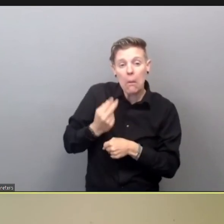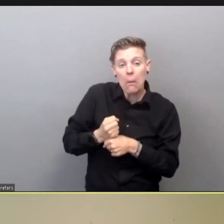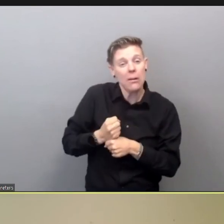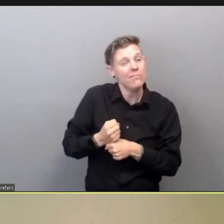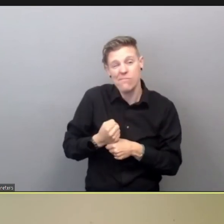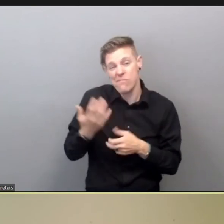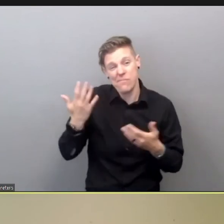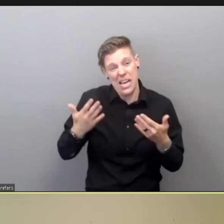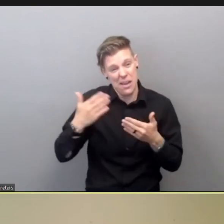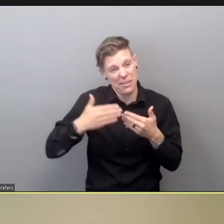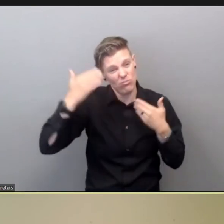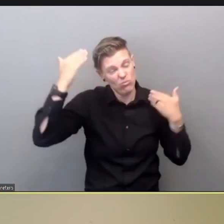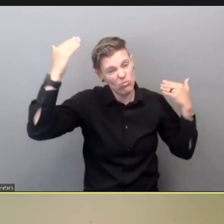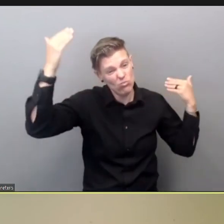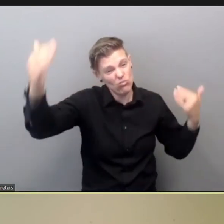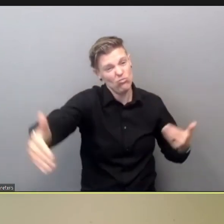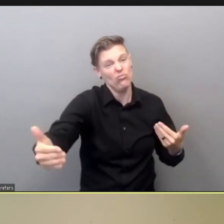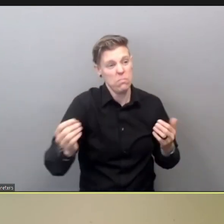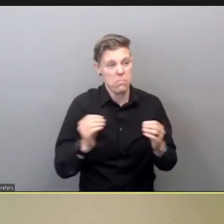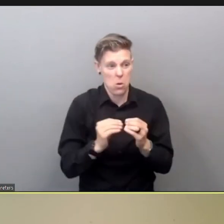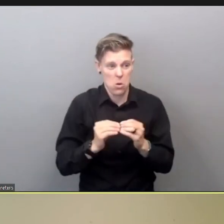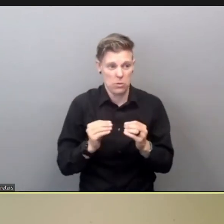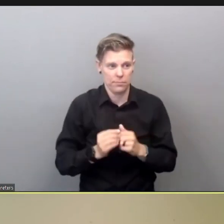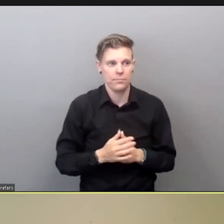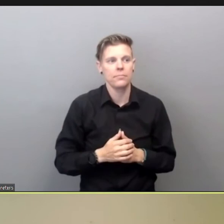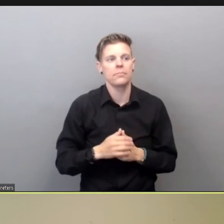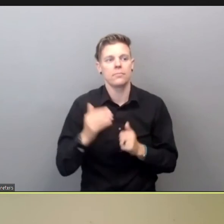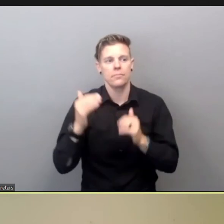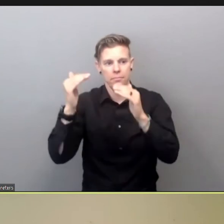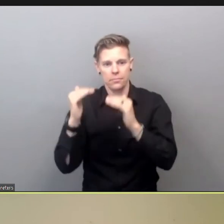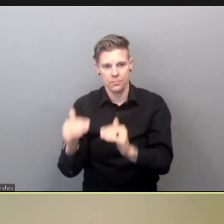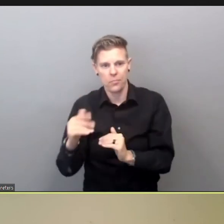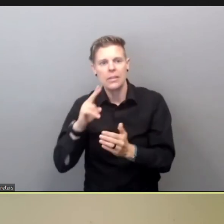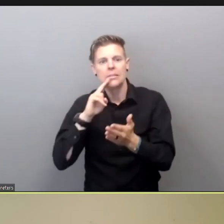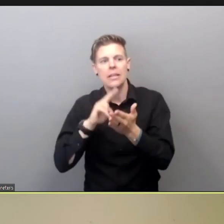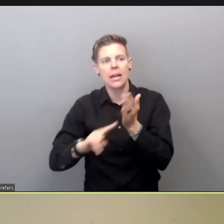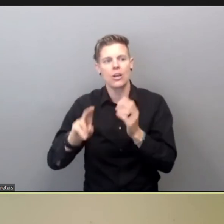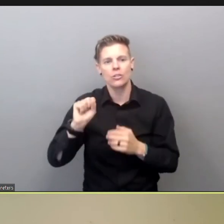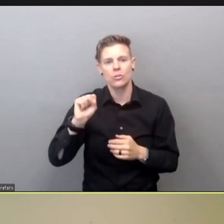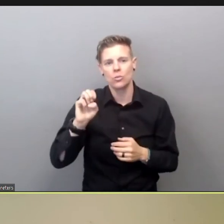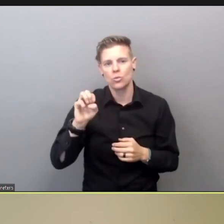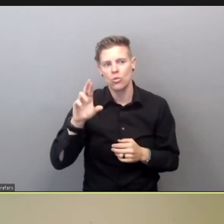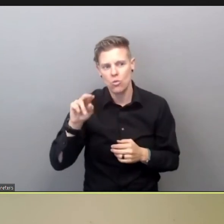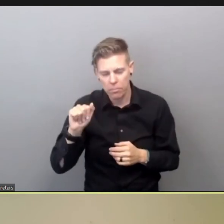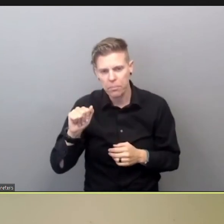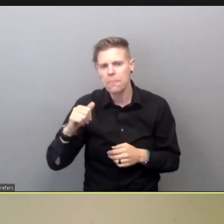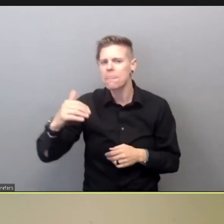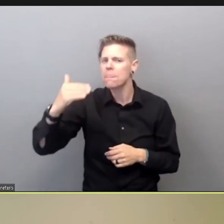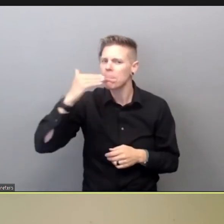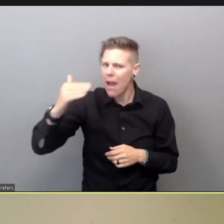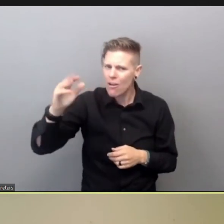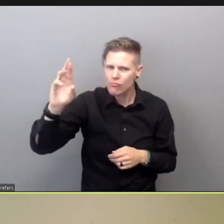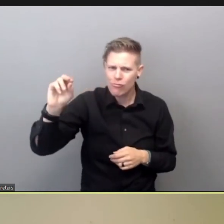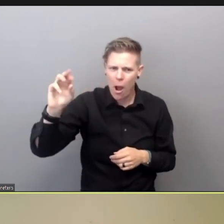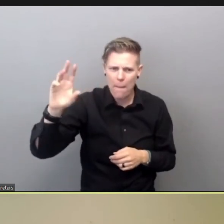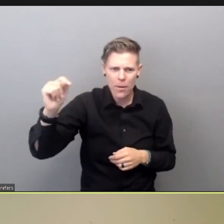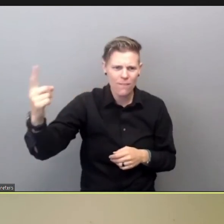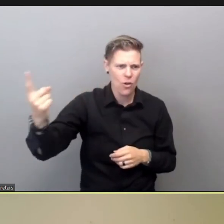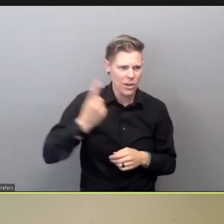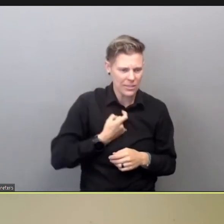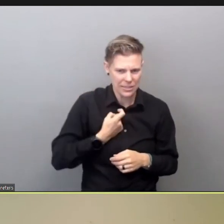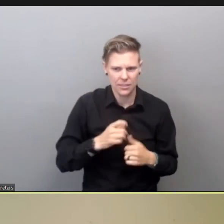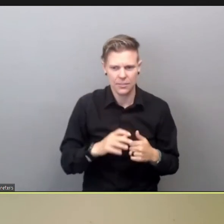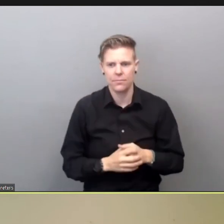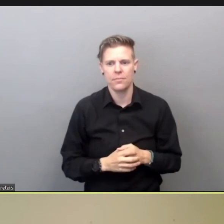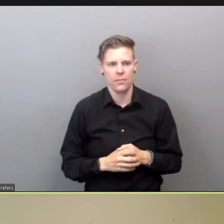Robert, thanks for the question. I think there's two pieces for us that we really got to understand, and in two spaces